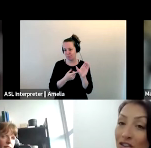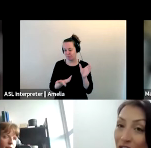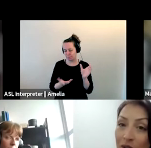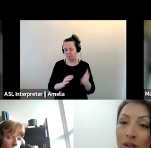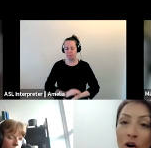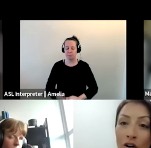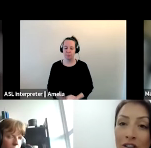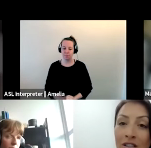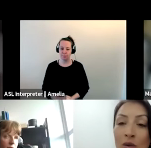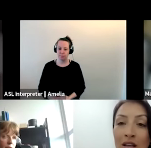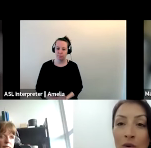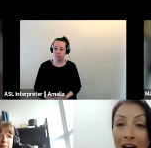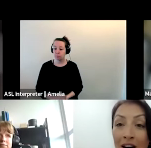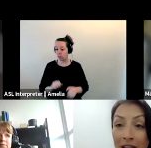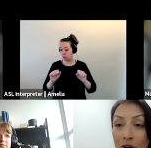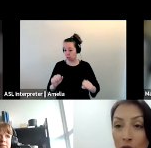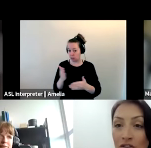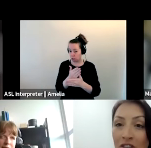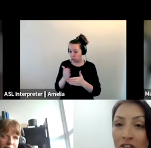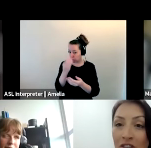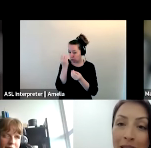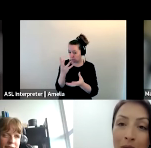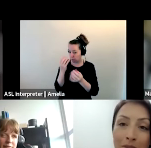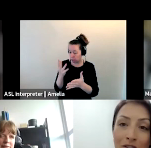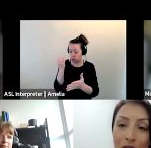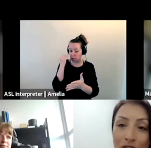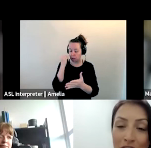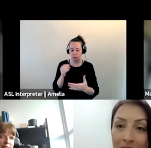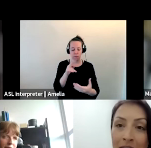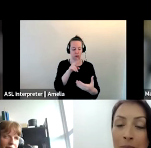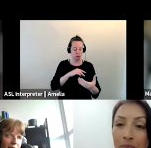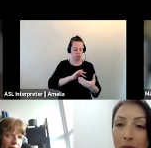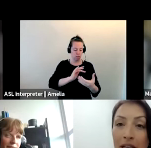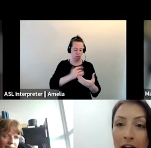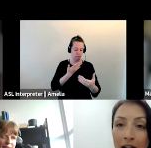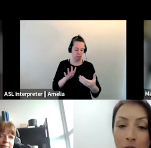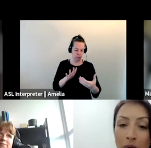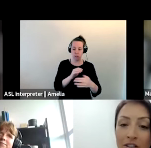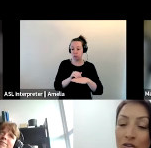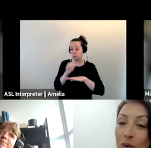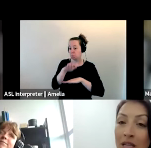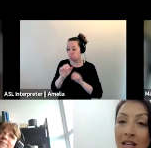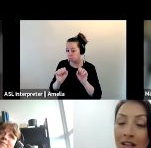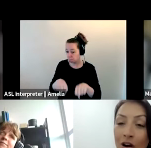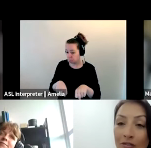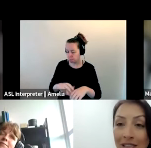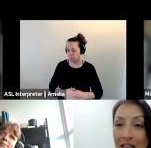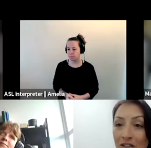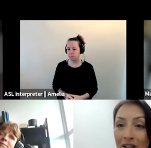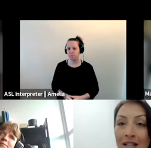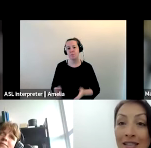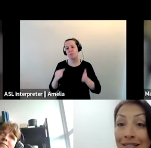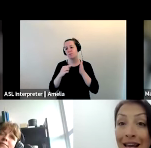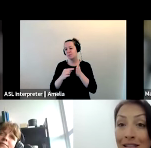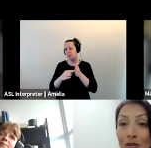You can share with others. We have encouraged our team members to share, because prior to a meeting and a